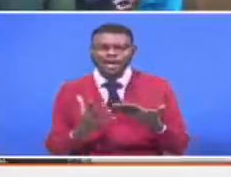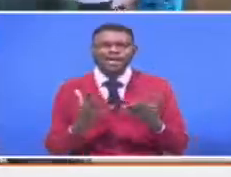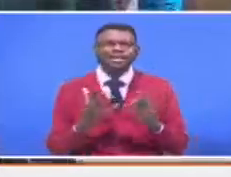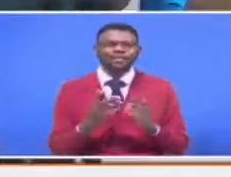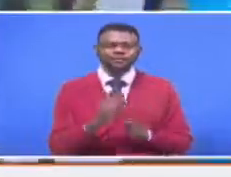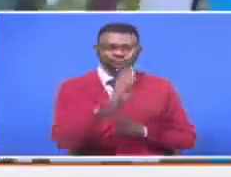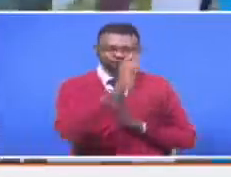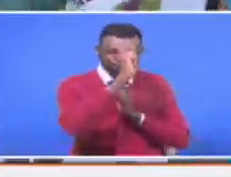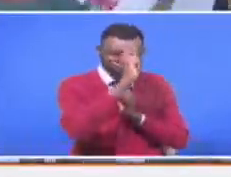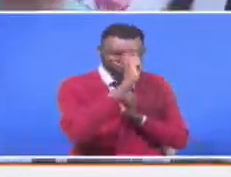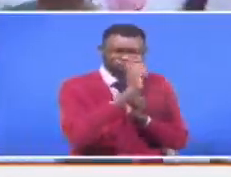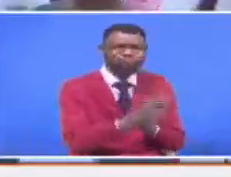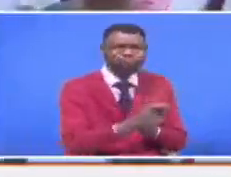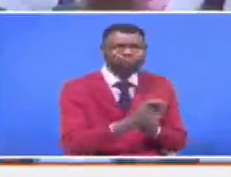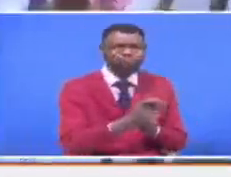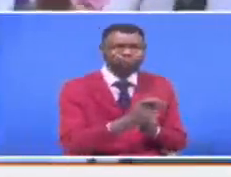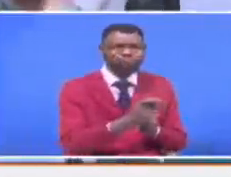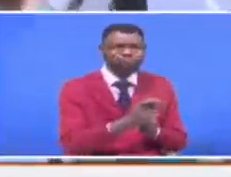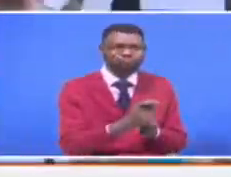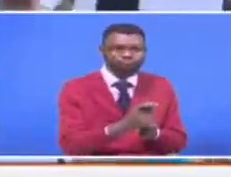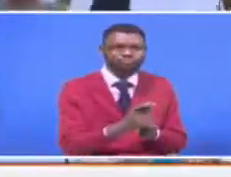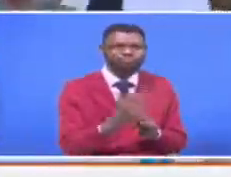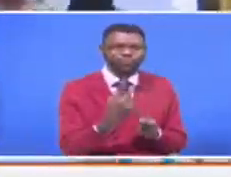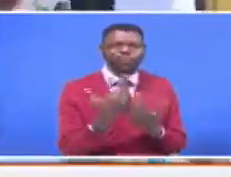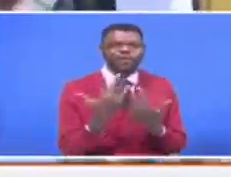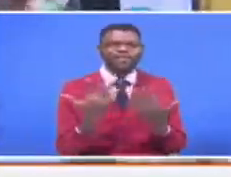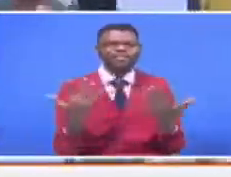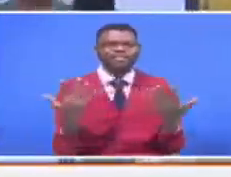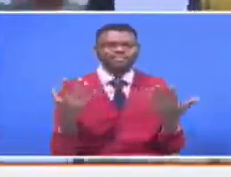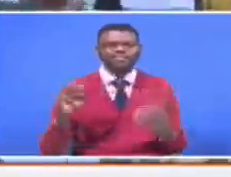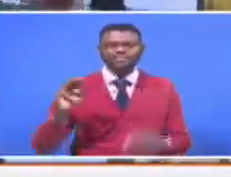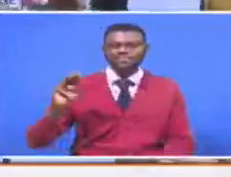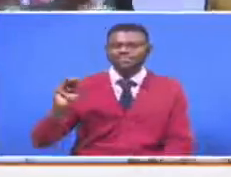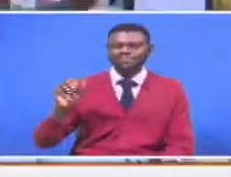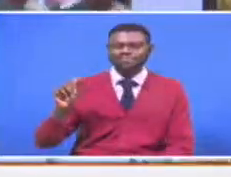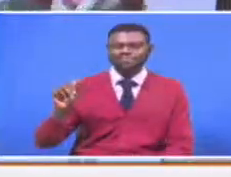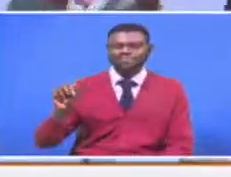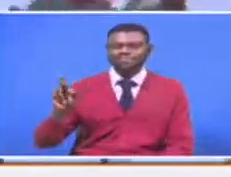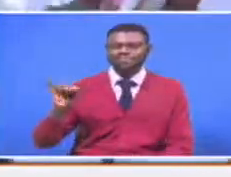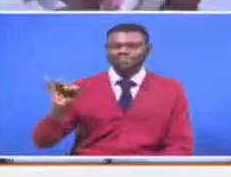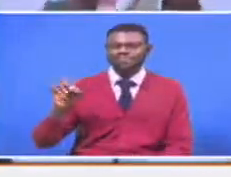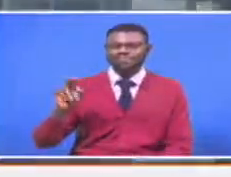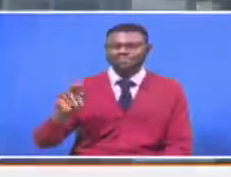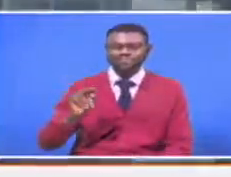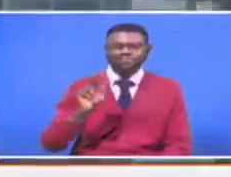everything that is double. Marion Munyao Nganga, KTN News.